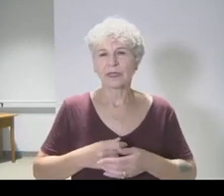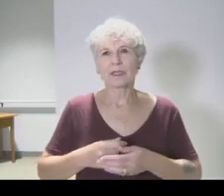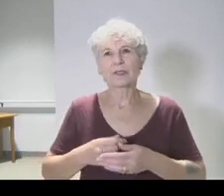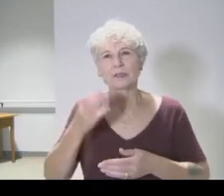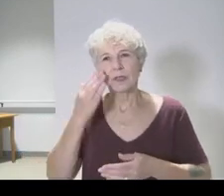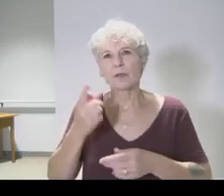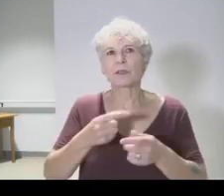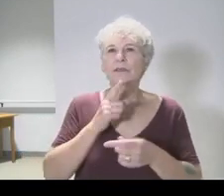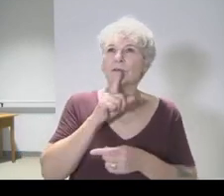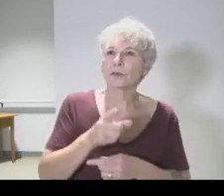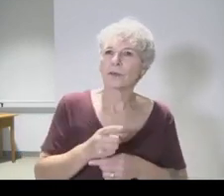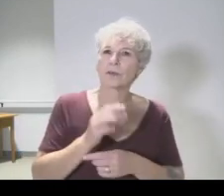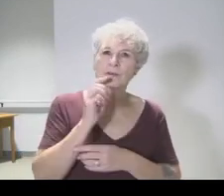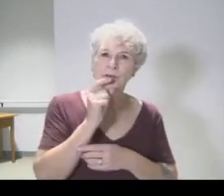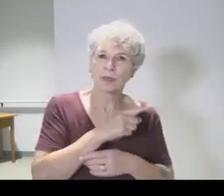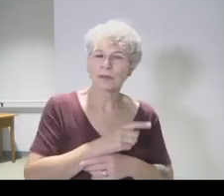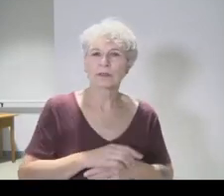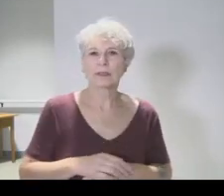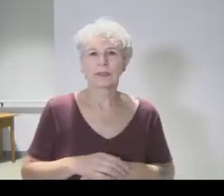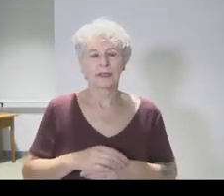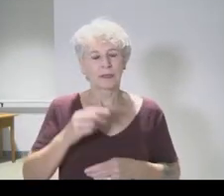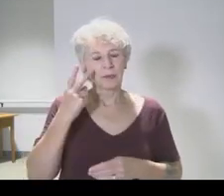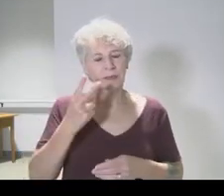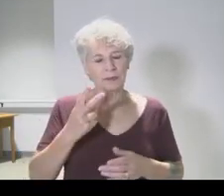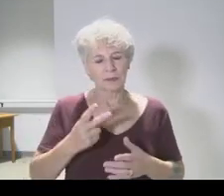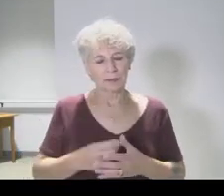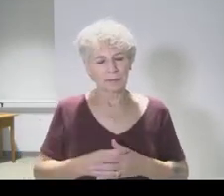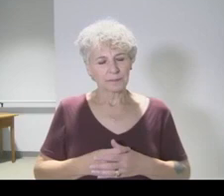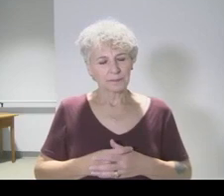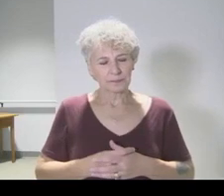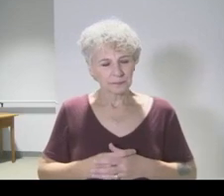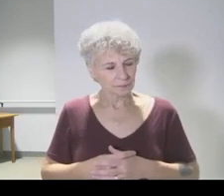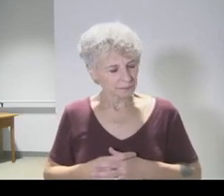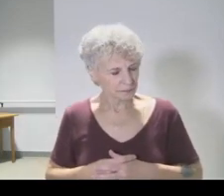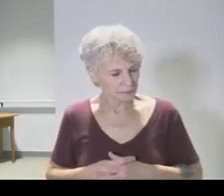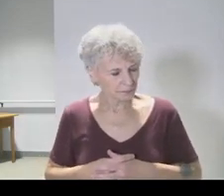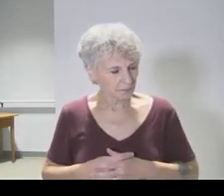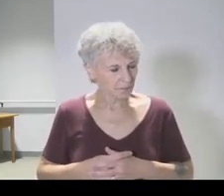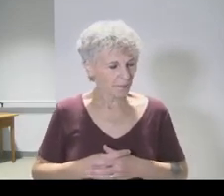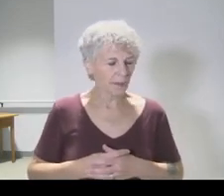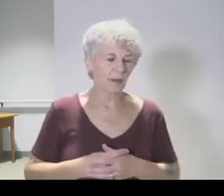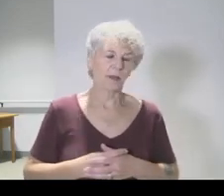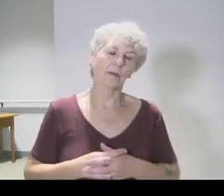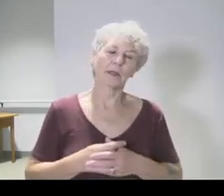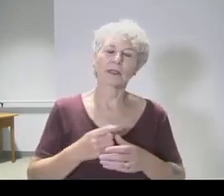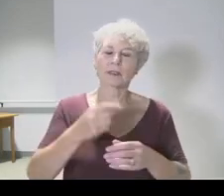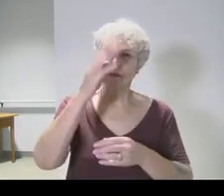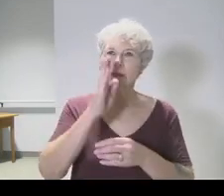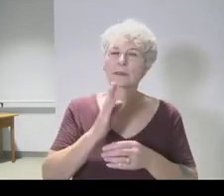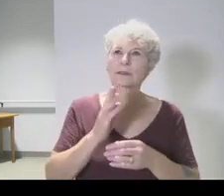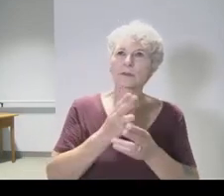is false. And we see in our text next that abiding in Christ's truth protects